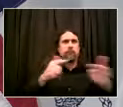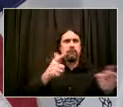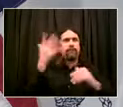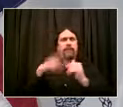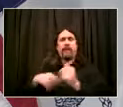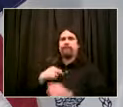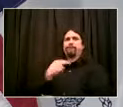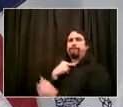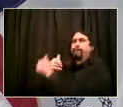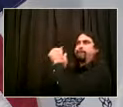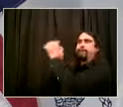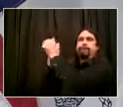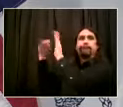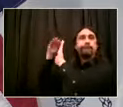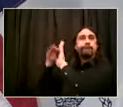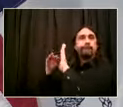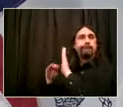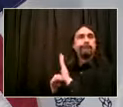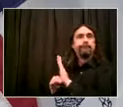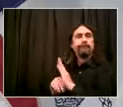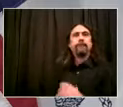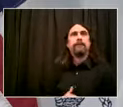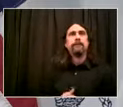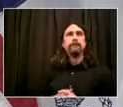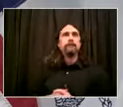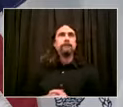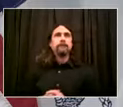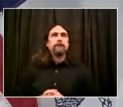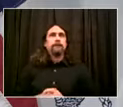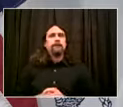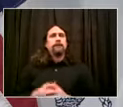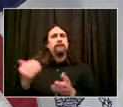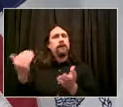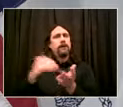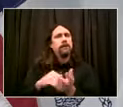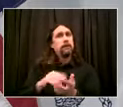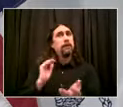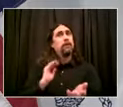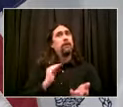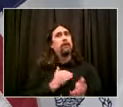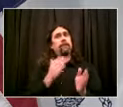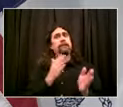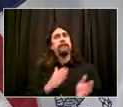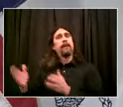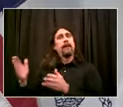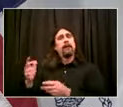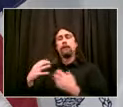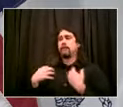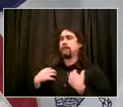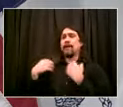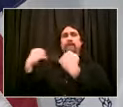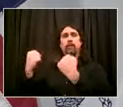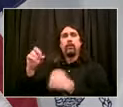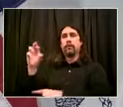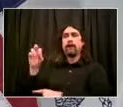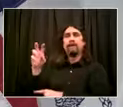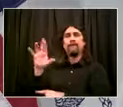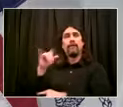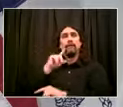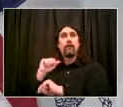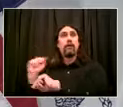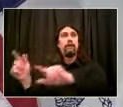more we're going to be talking about recovery. We every day, of course, have to talk about COVID because we're fighting COVID and we need to get people vaccinated and we